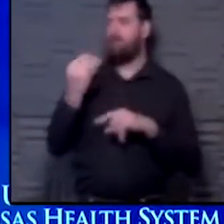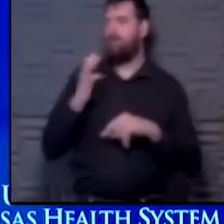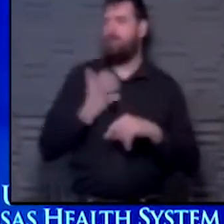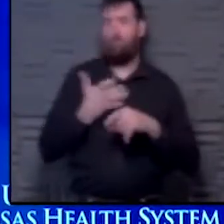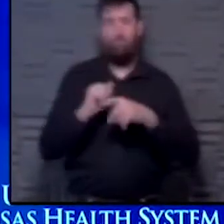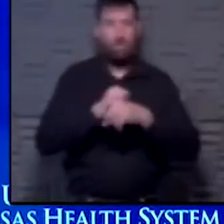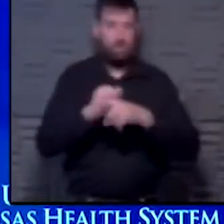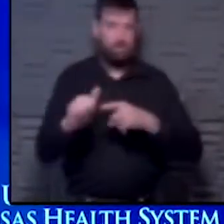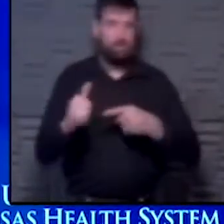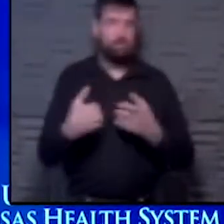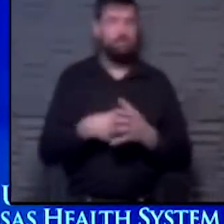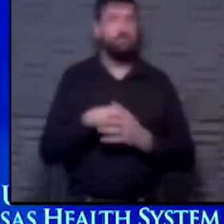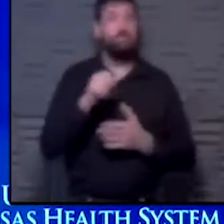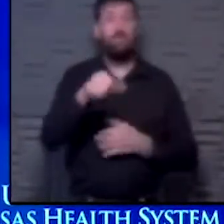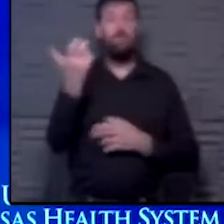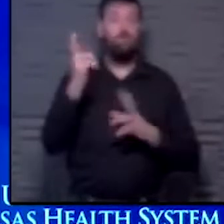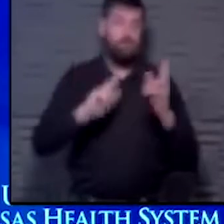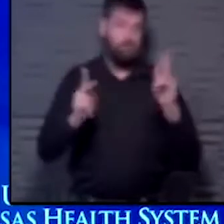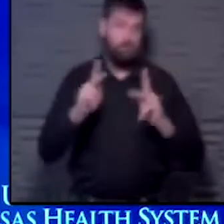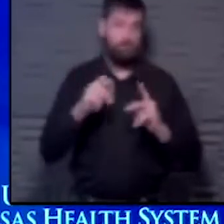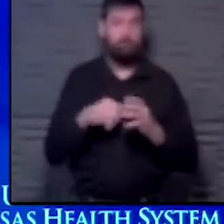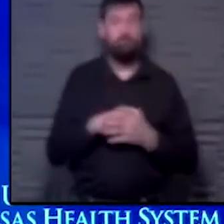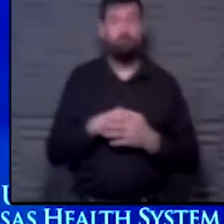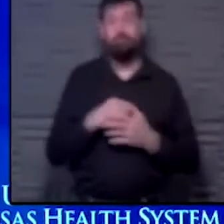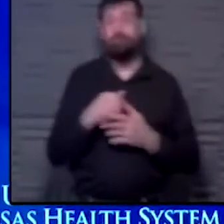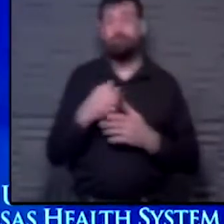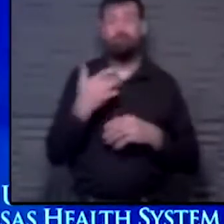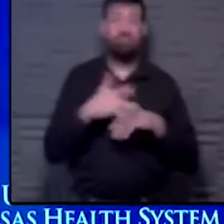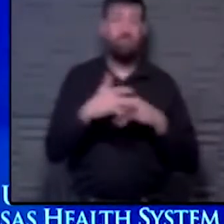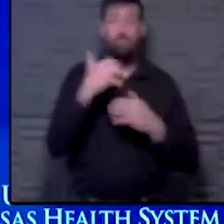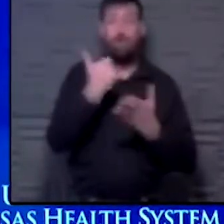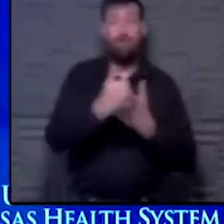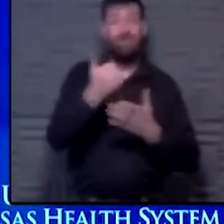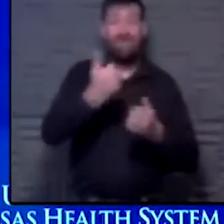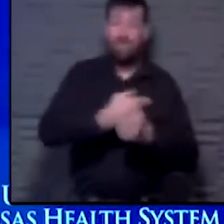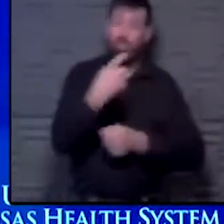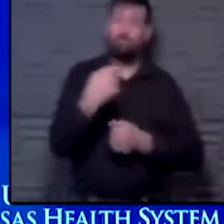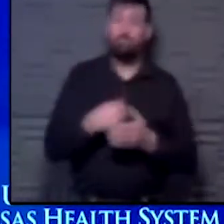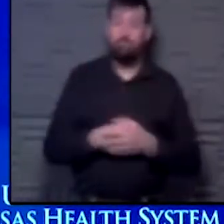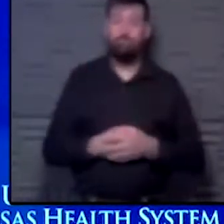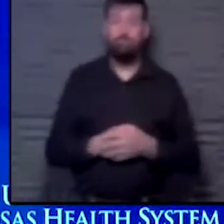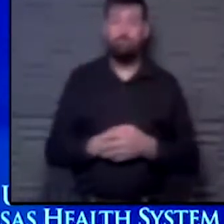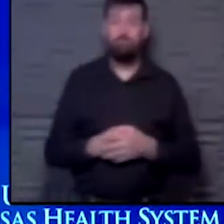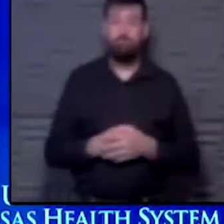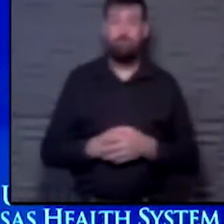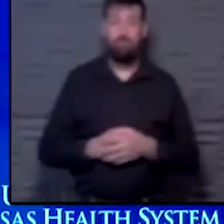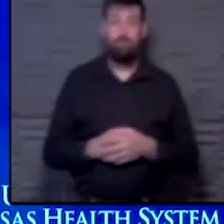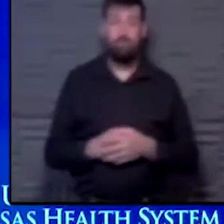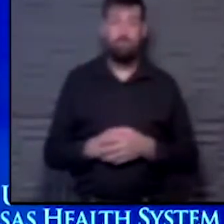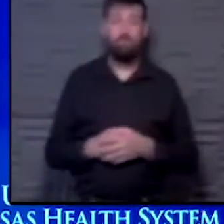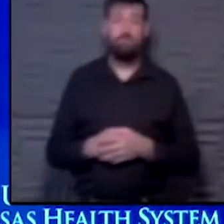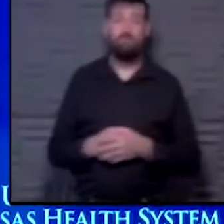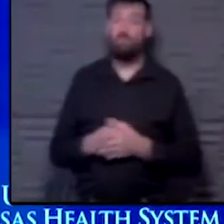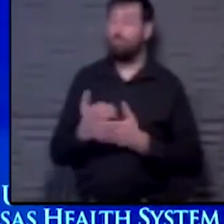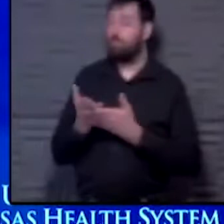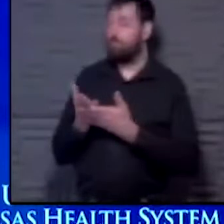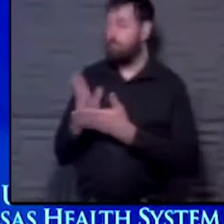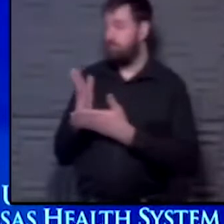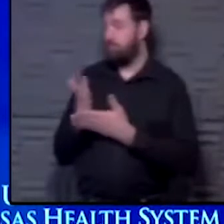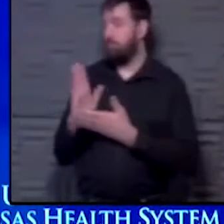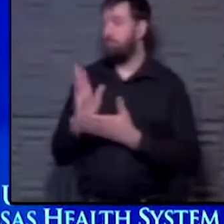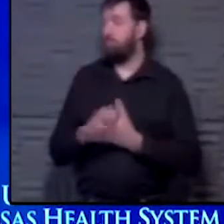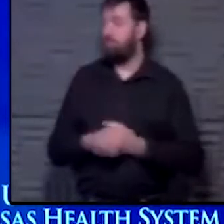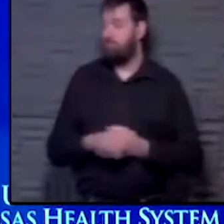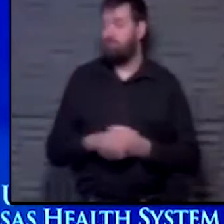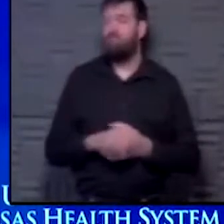practice to others, and we'll see. Certainly available to help anyone who wants to. Yeah. All right.